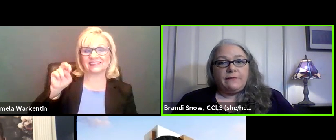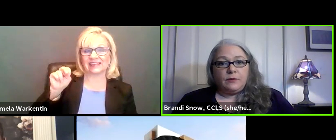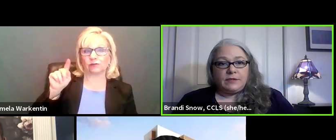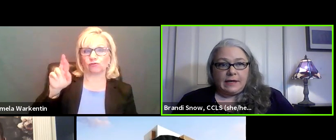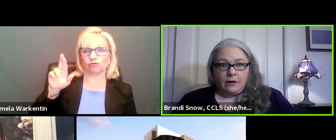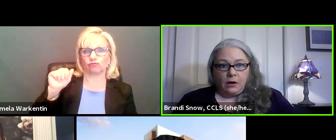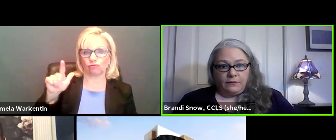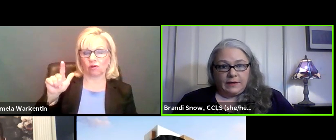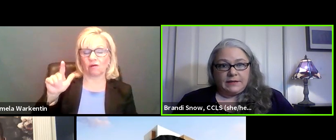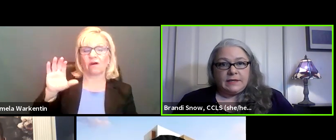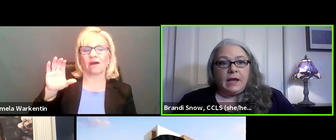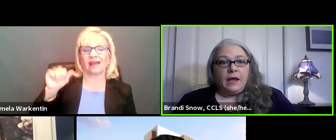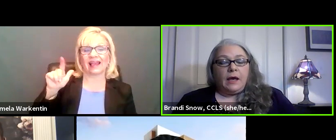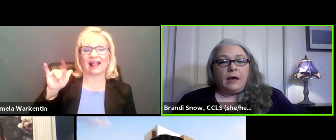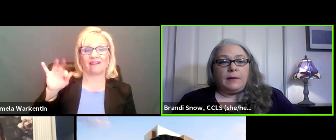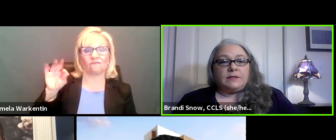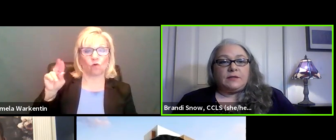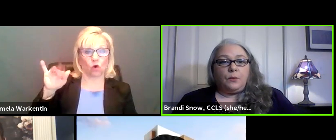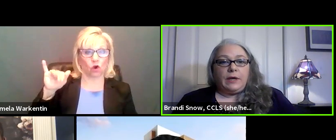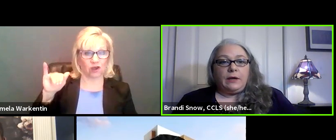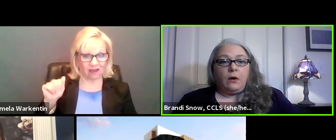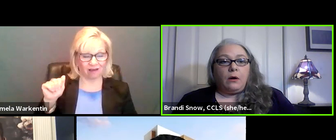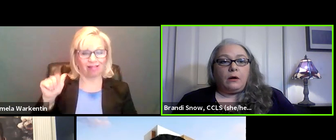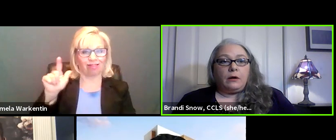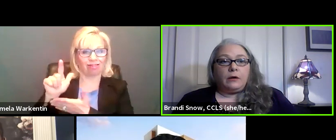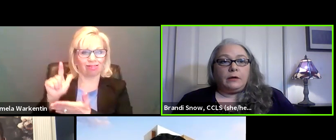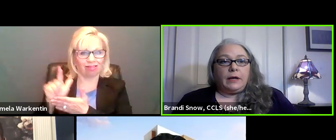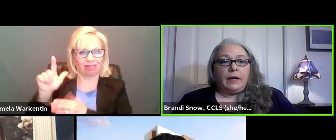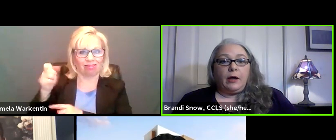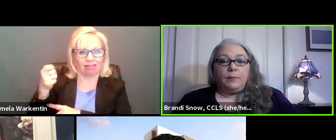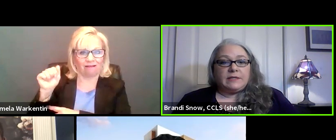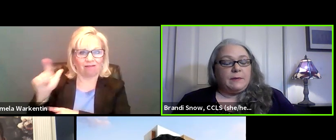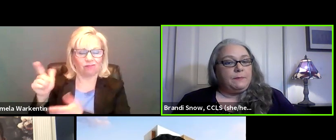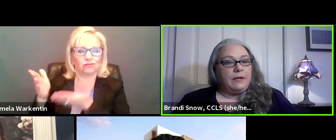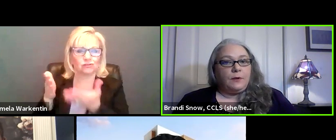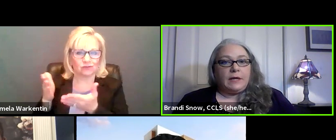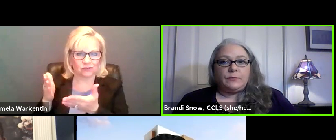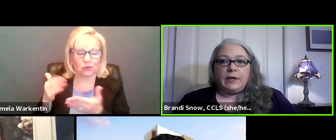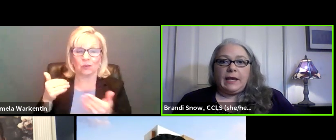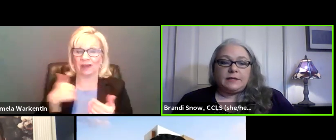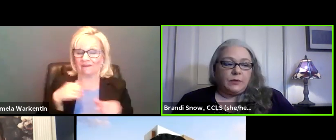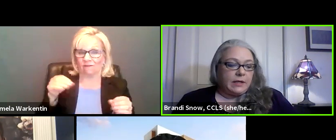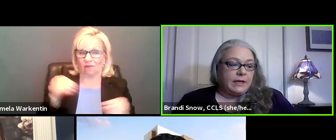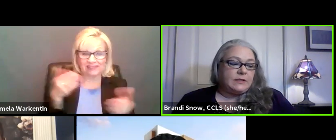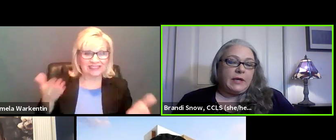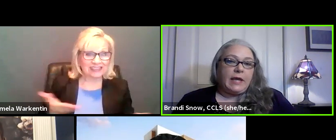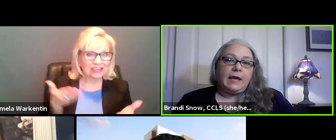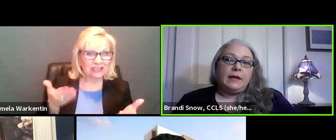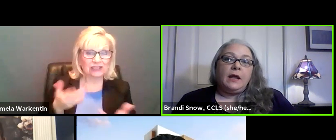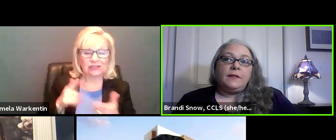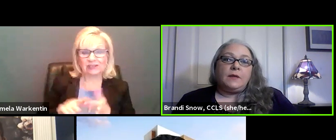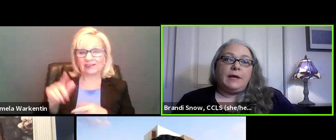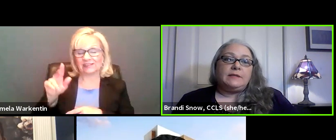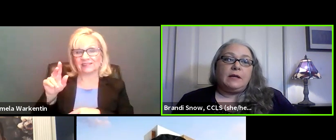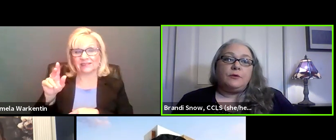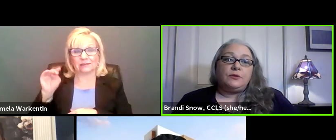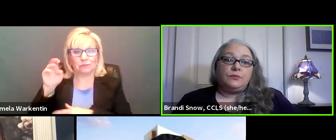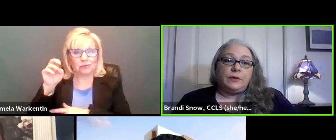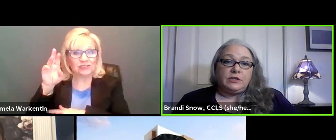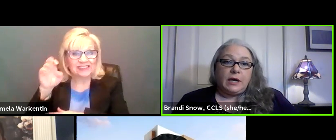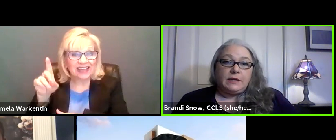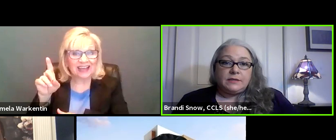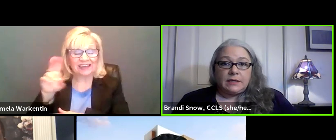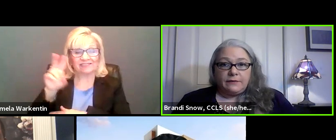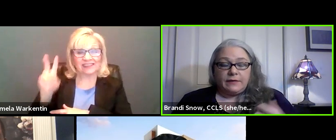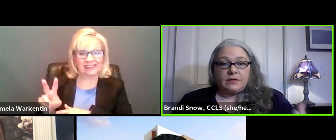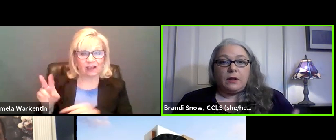office. We have a Merced office. And so we are helping as many people as we can, as quickly as we can. The best number to